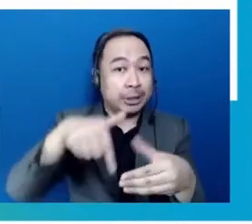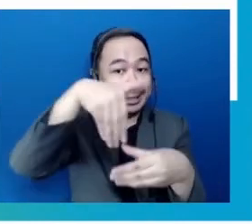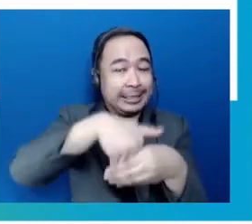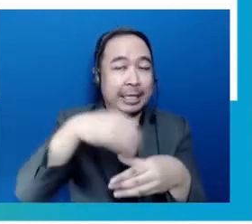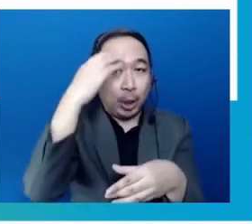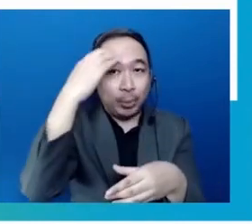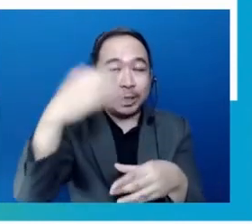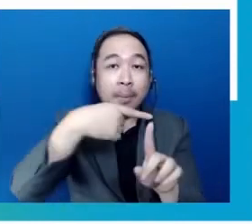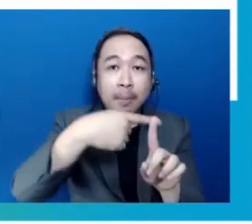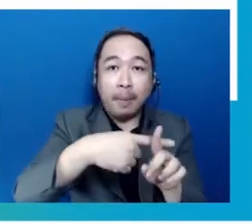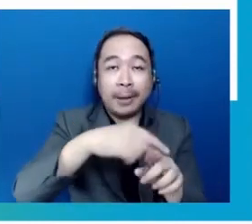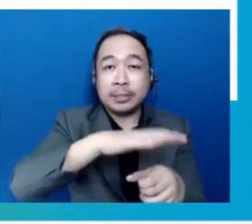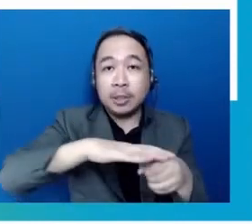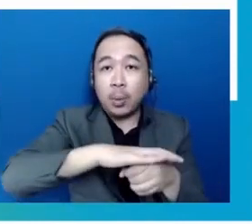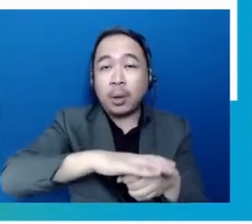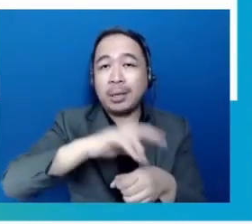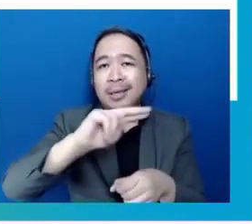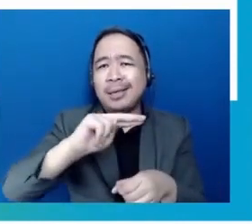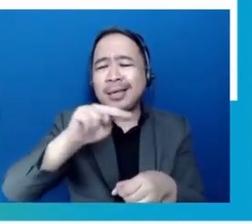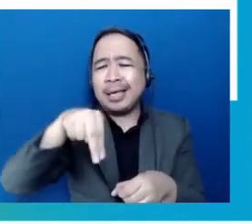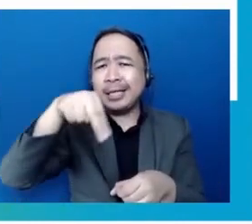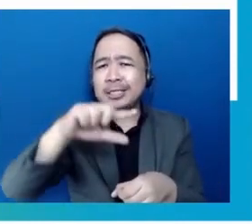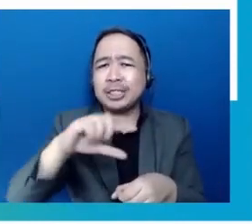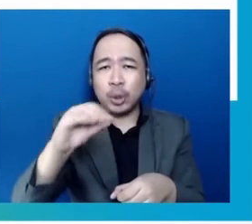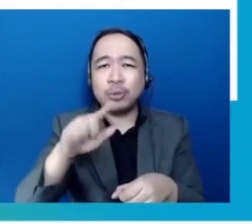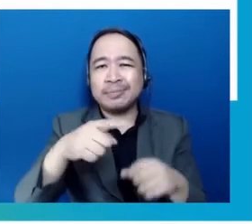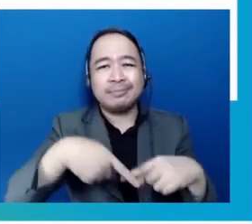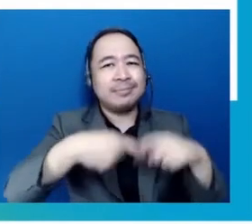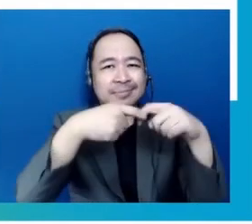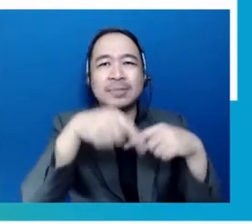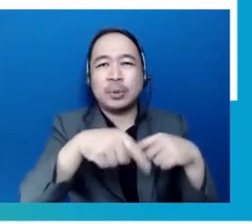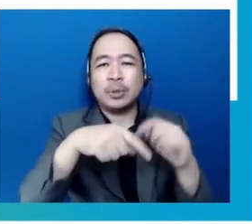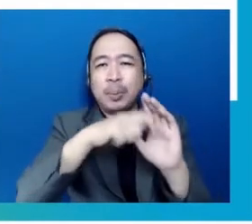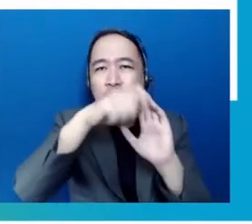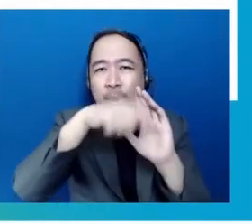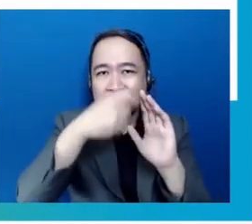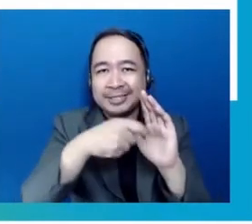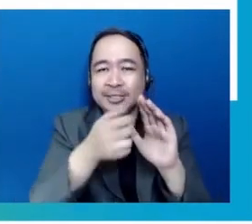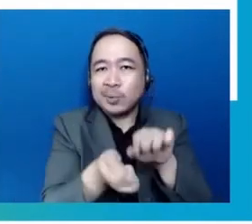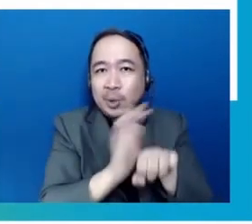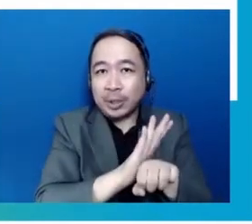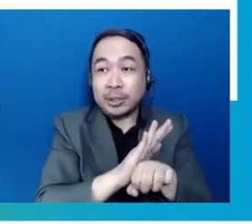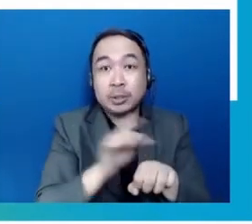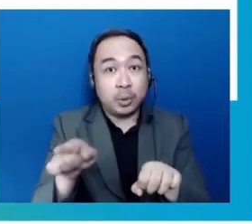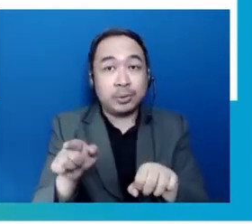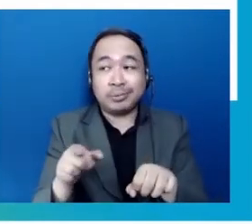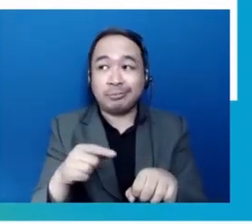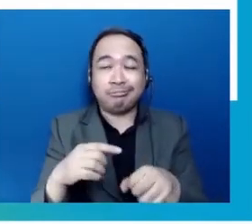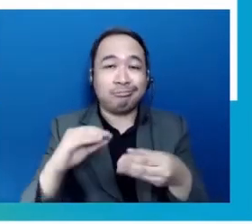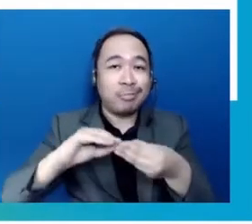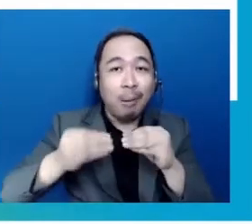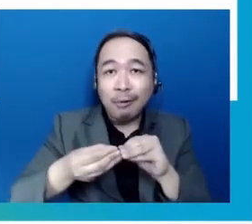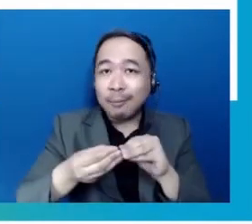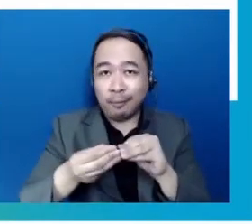partners are basically calling for a suspension of the project construction amid this pandemic until the grievances